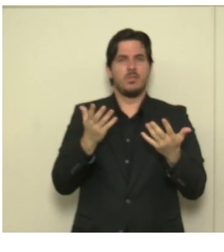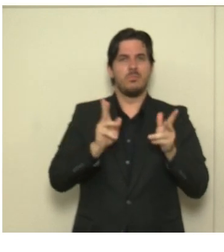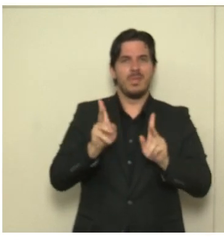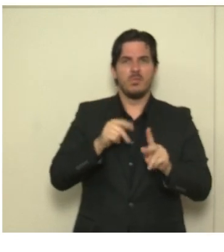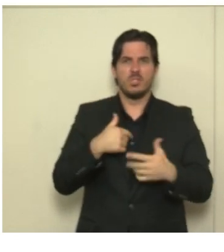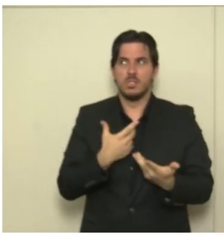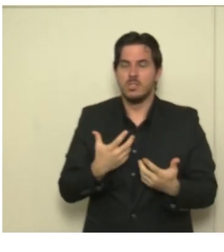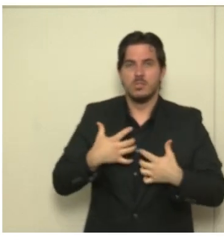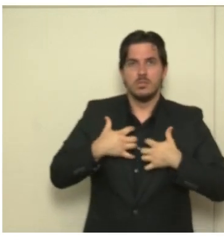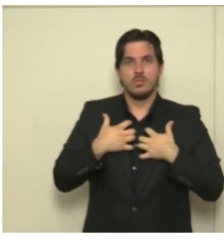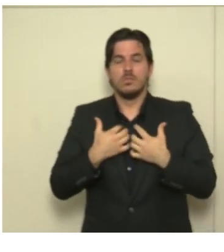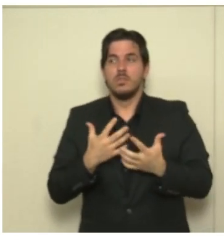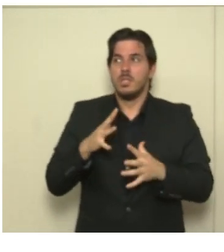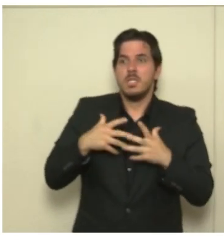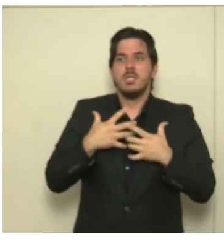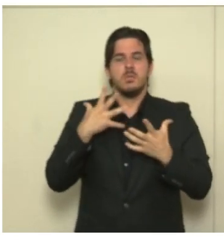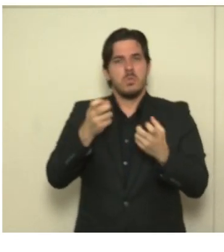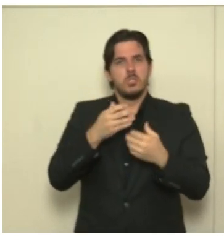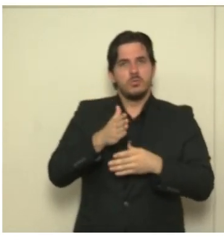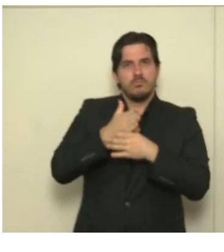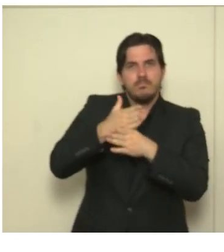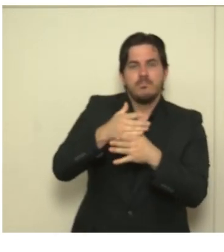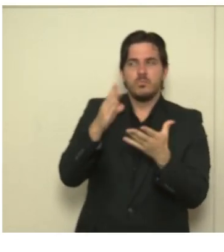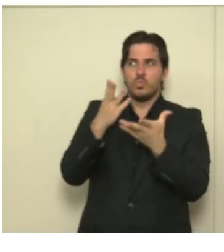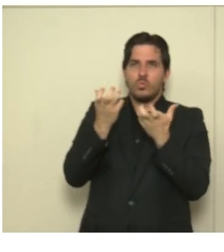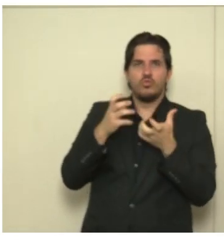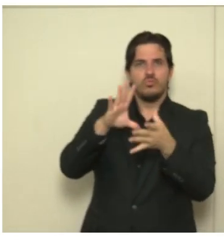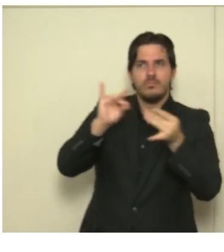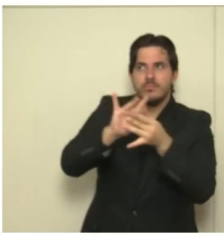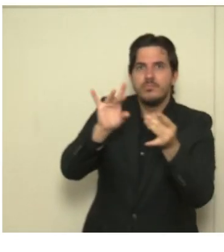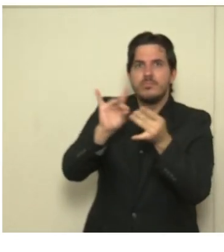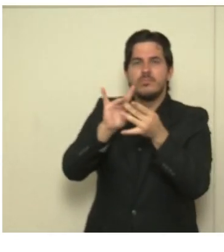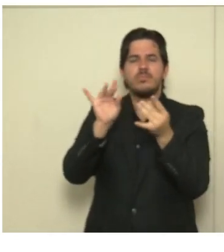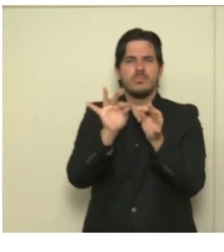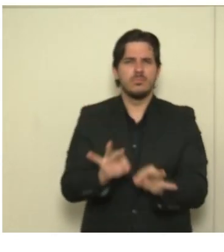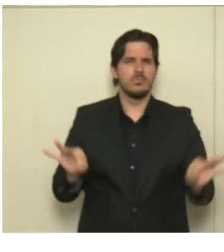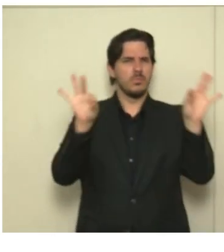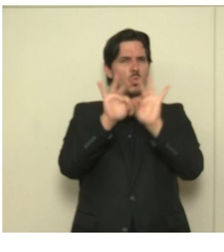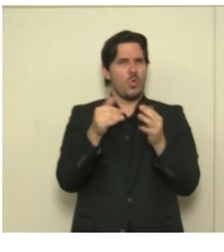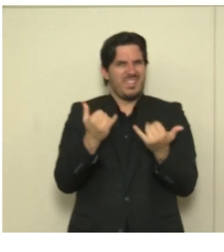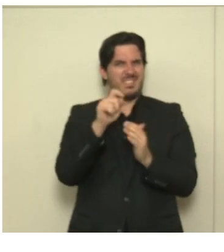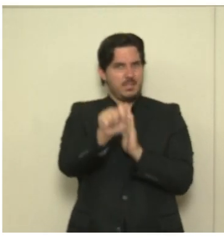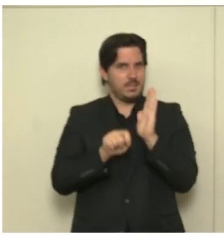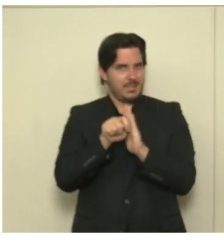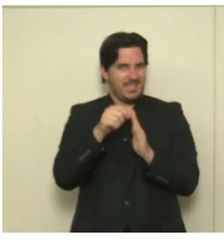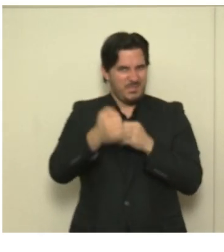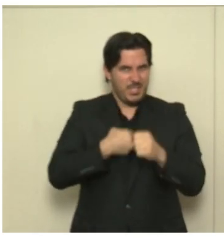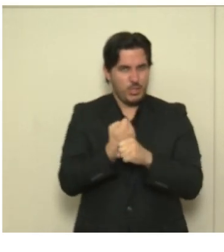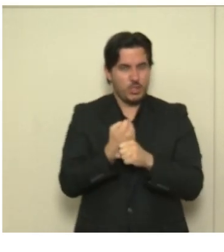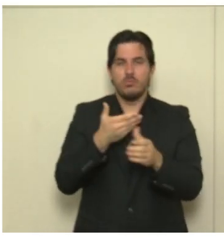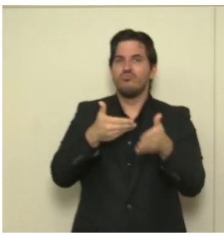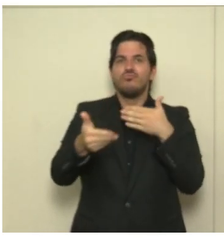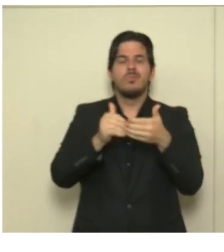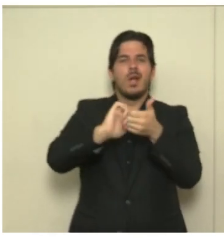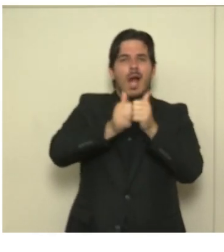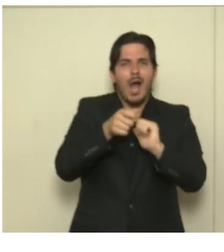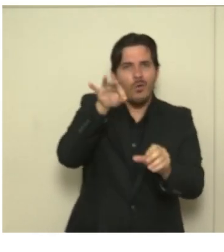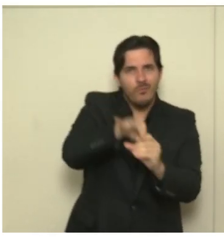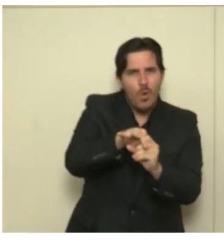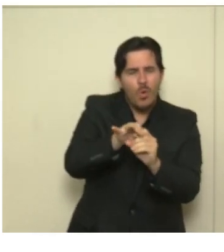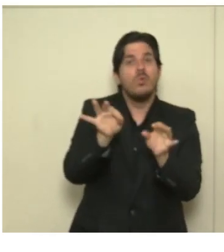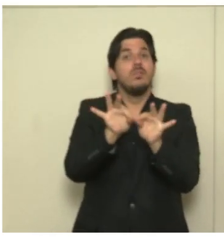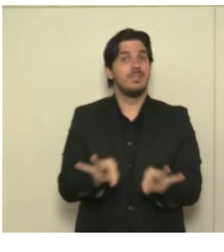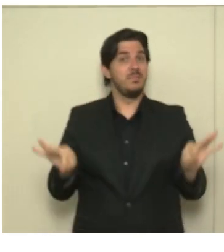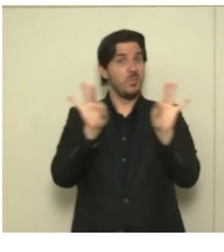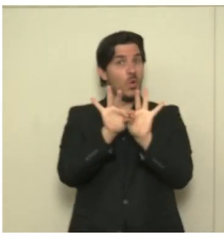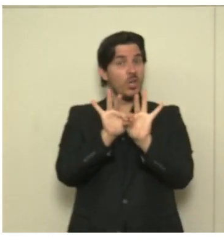your ballot safely and securely, no matter where you live in New Mexico or which method you use. We are already seeing